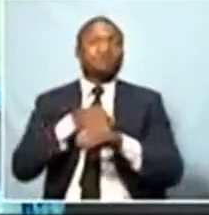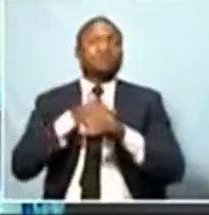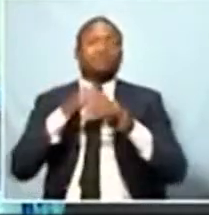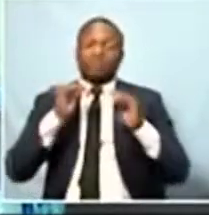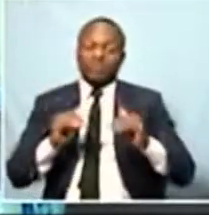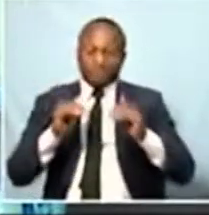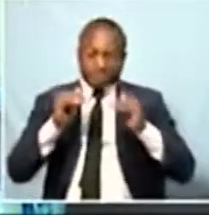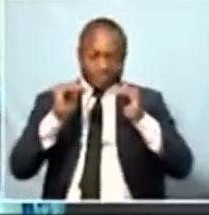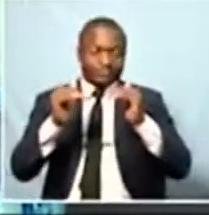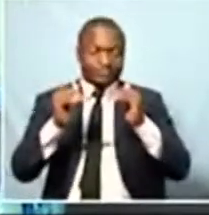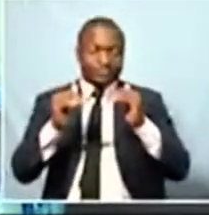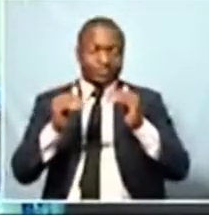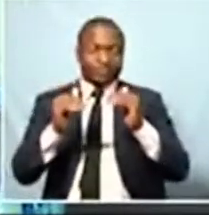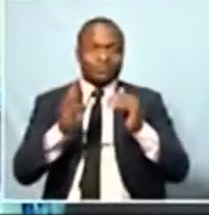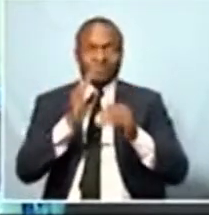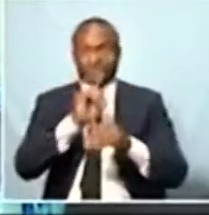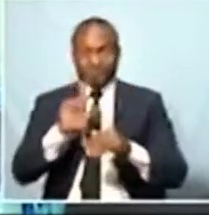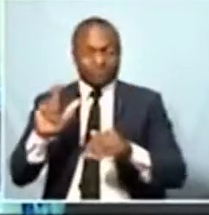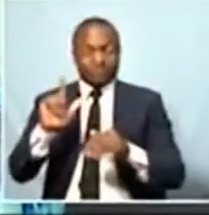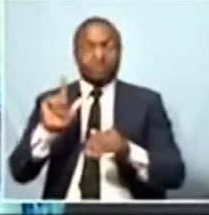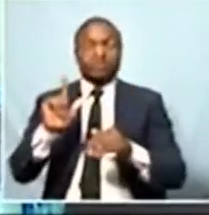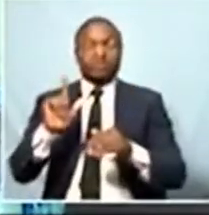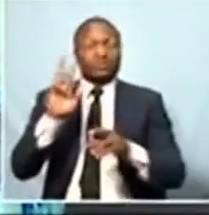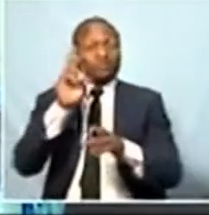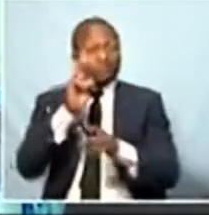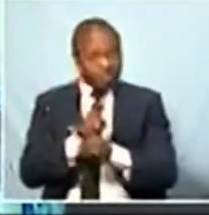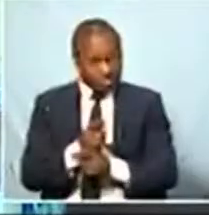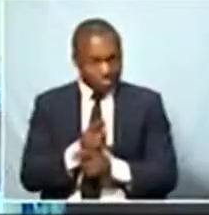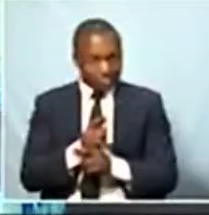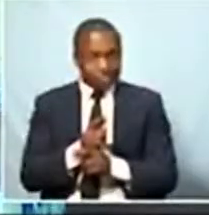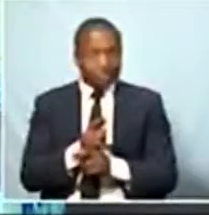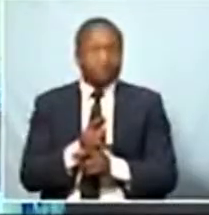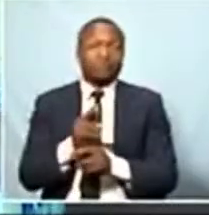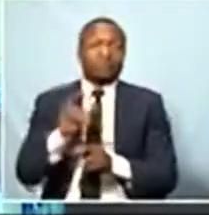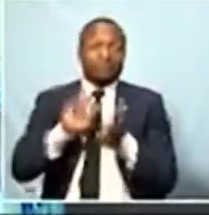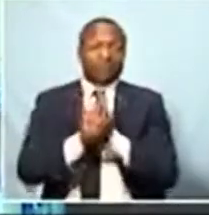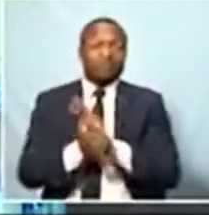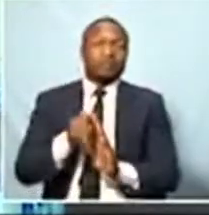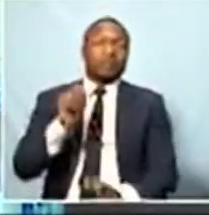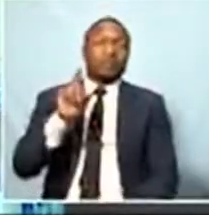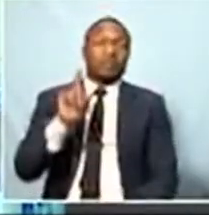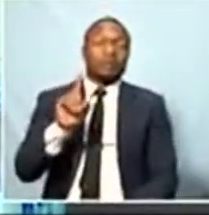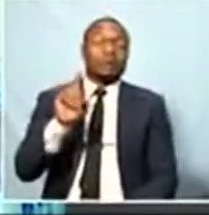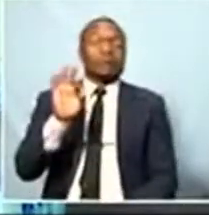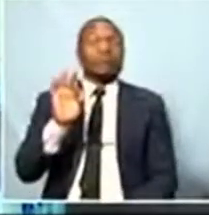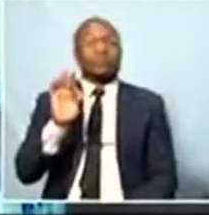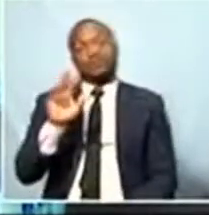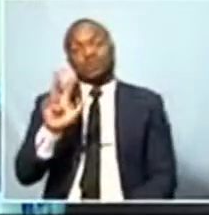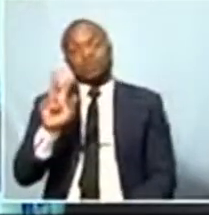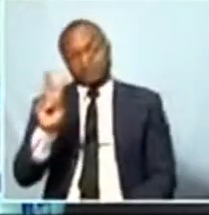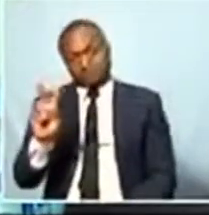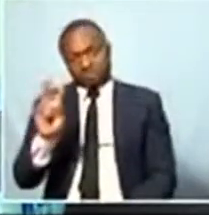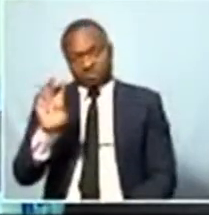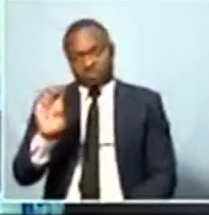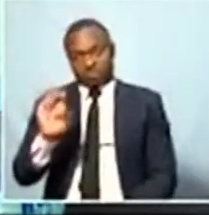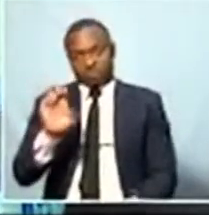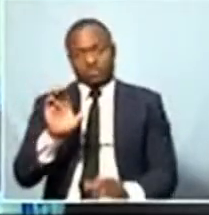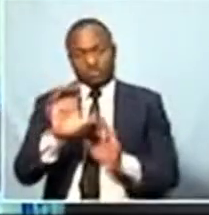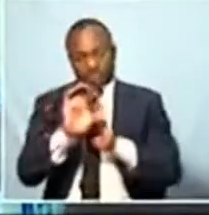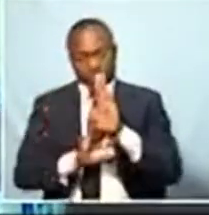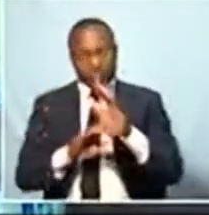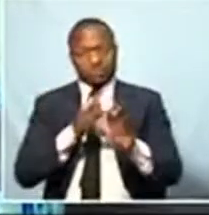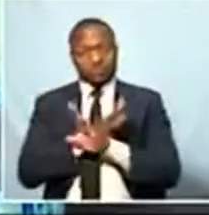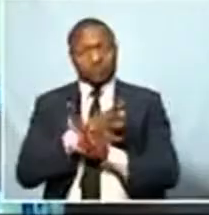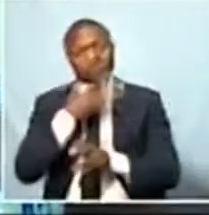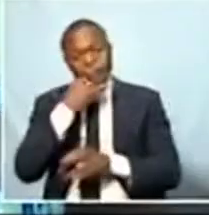and upholding of the Bill of Rights pursuant to Article 193(2)(e) of the Constitution of Zambia. The Commission